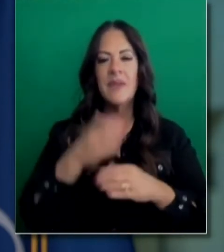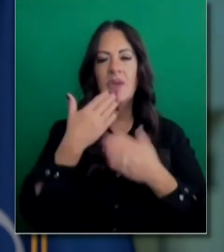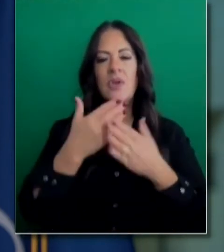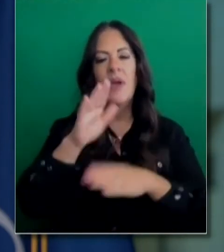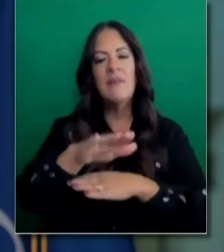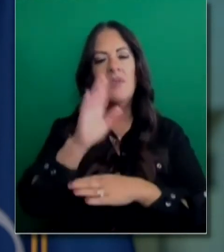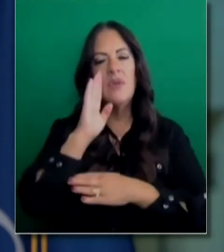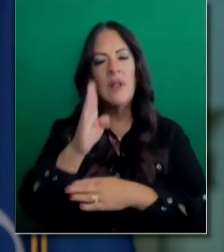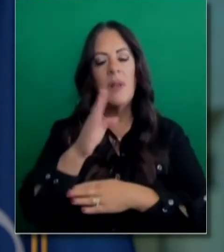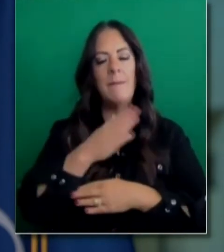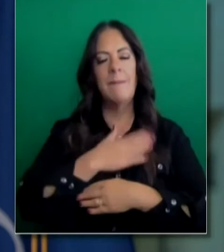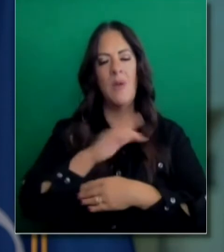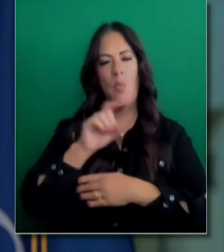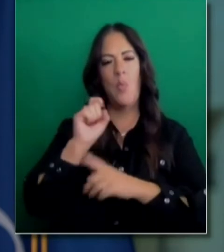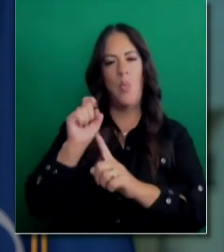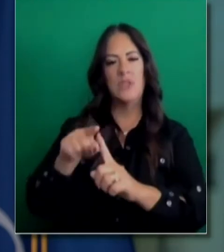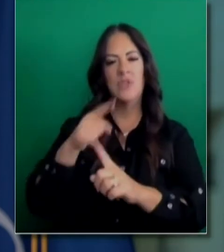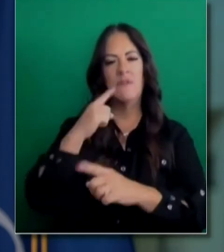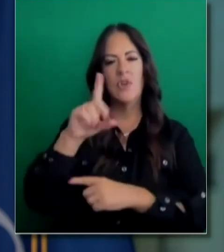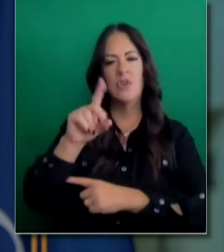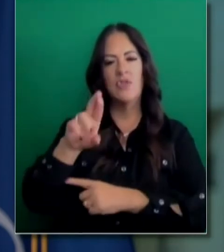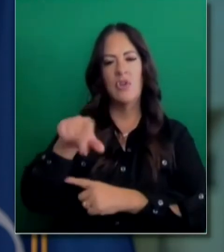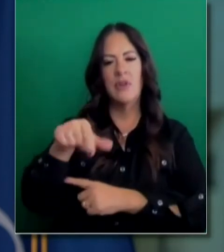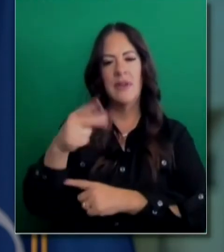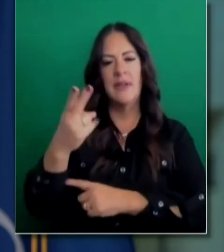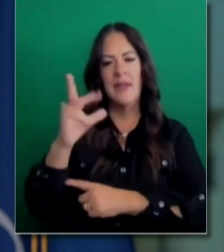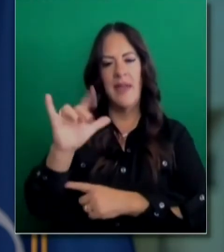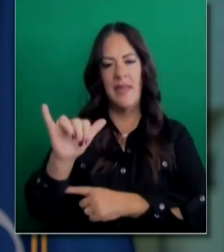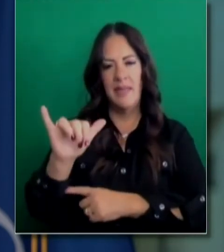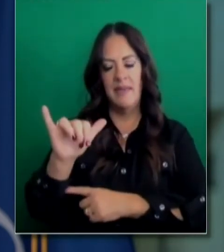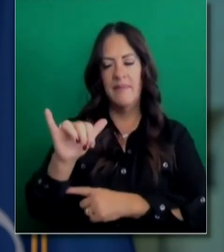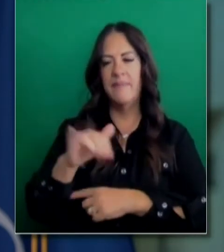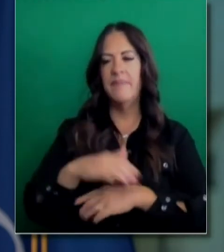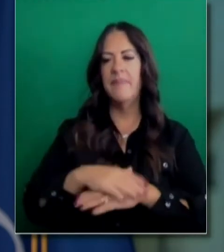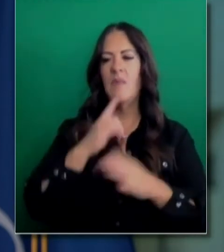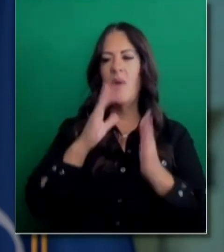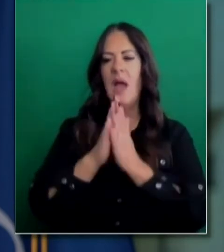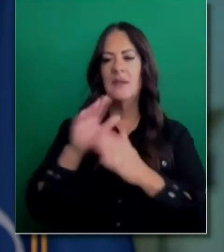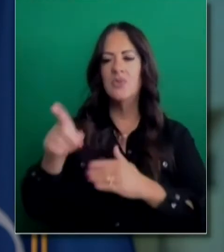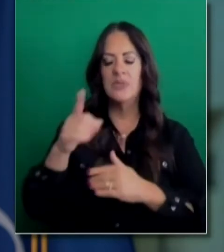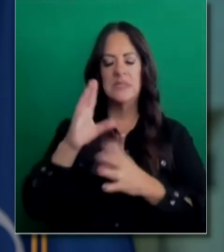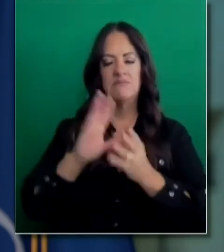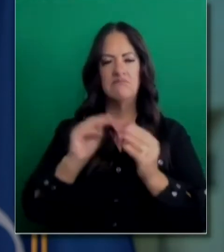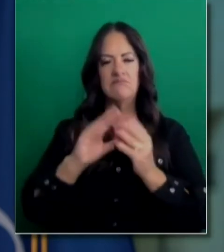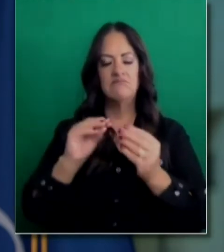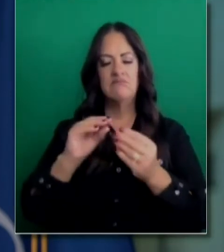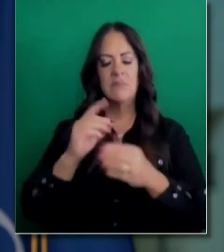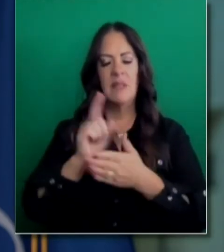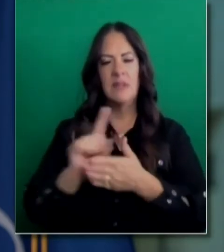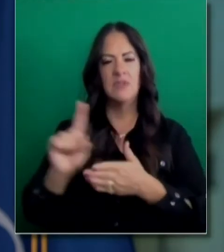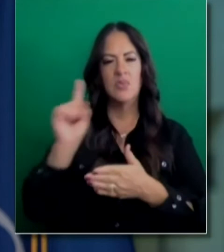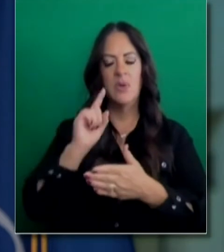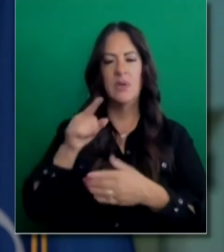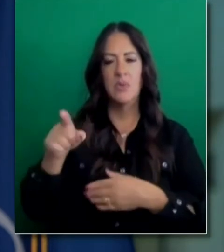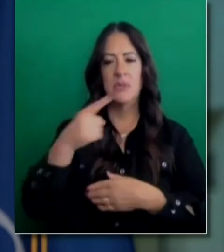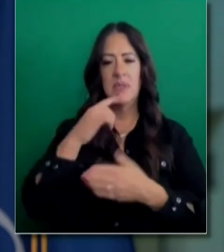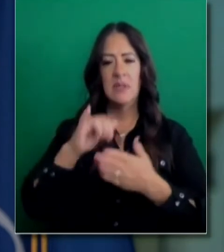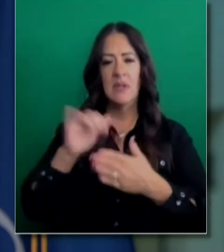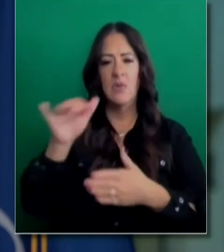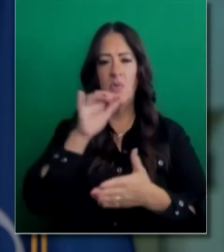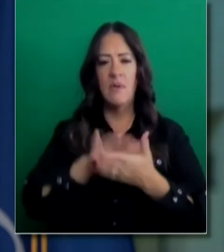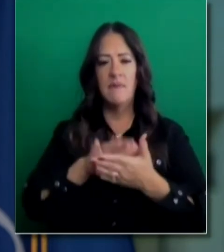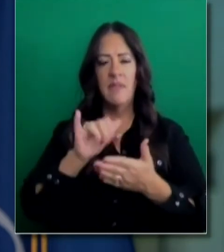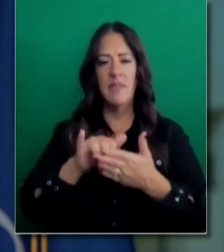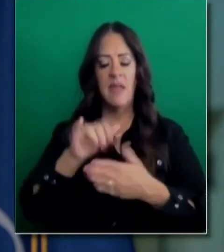Galley. Dr. Galley, in a press conference last week, your wife indicated that Los Angeles